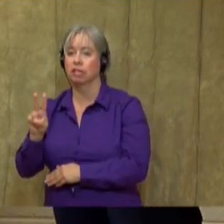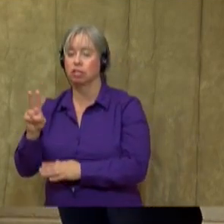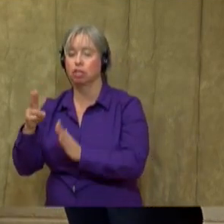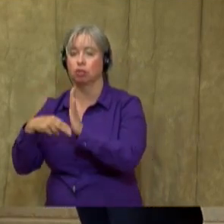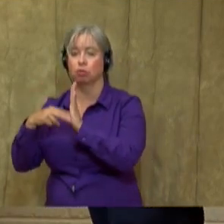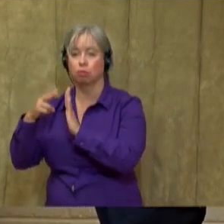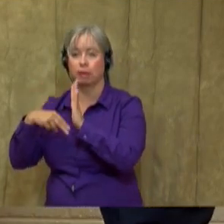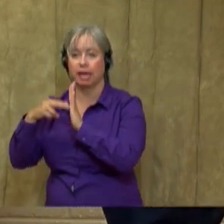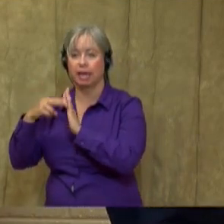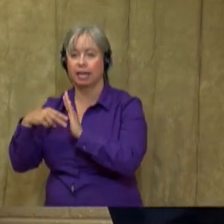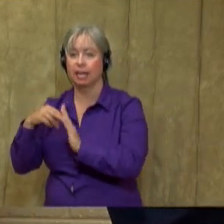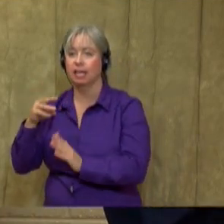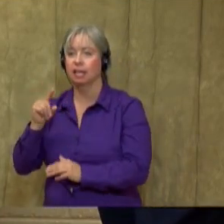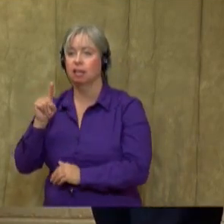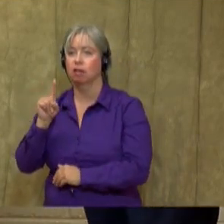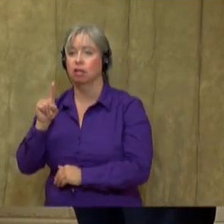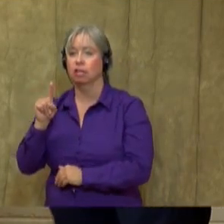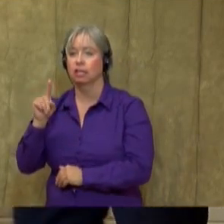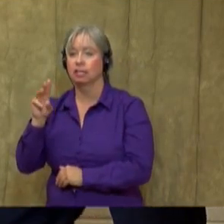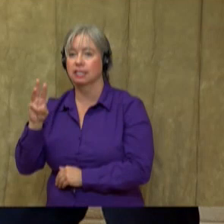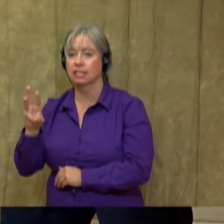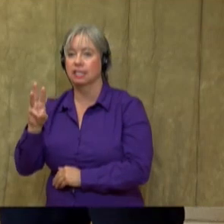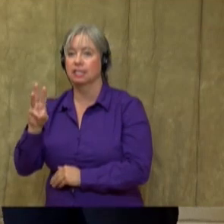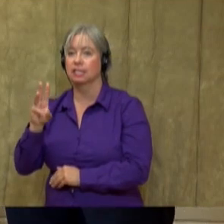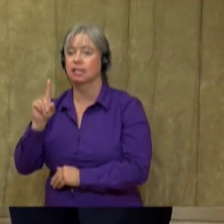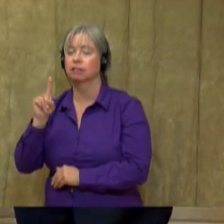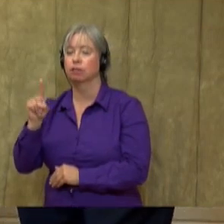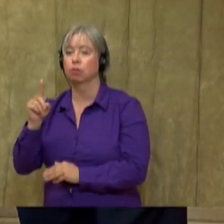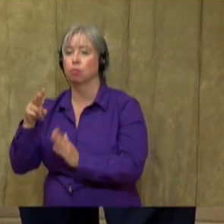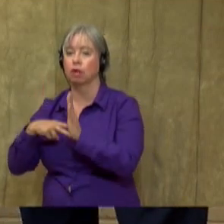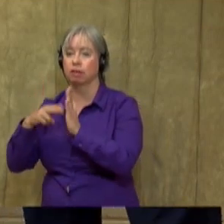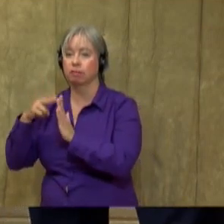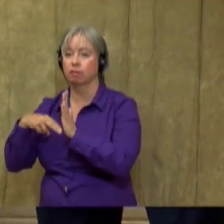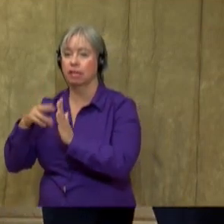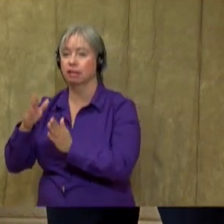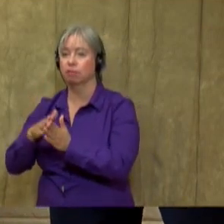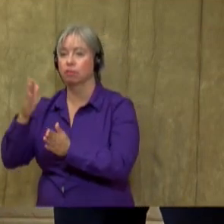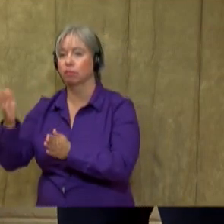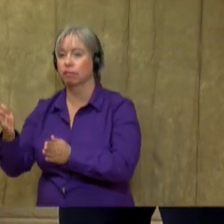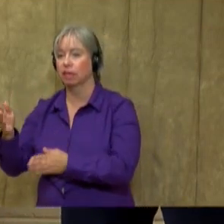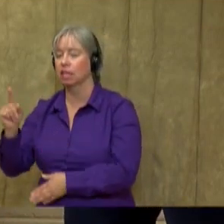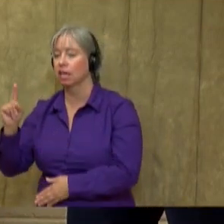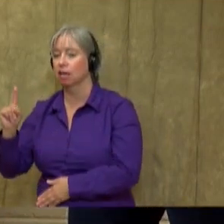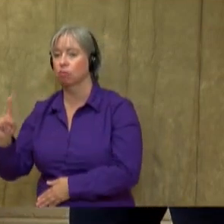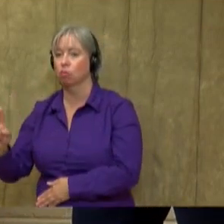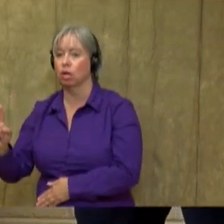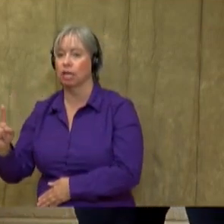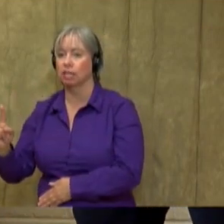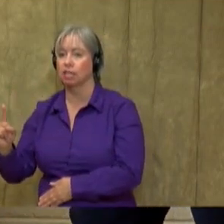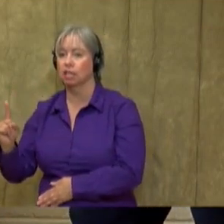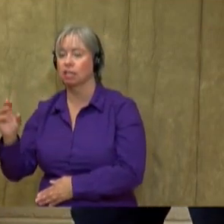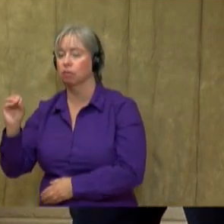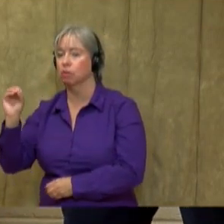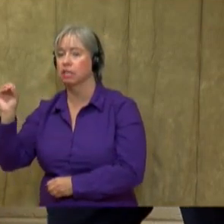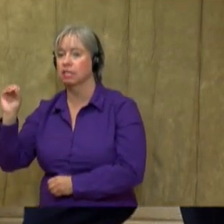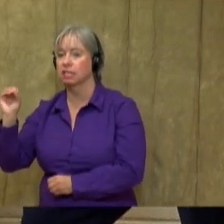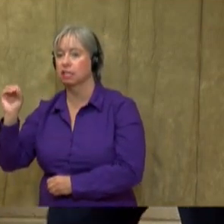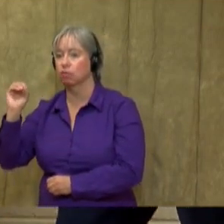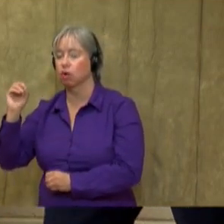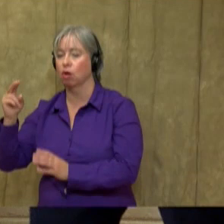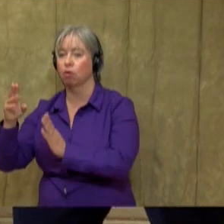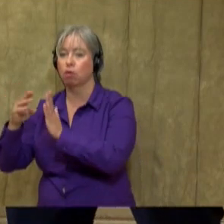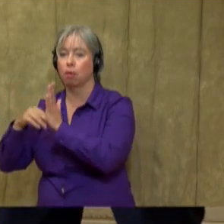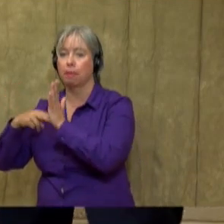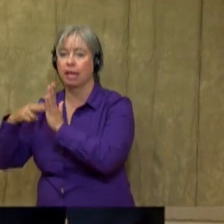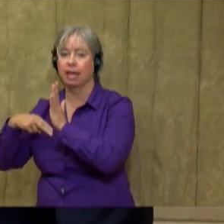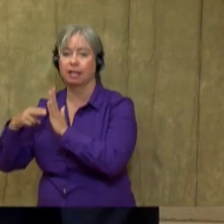1 face painted, and then 0, that inner cube with no faces painted at all. There's 1 of those. In the 4 by